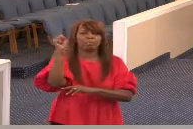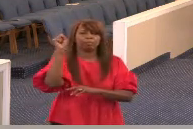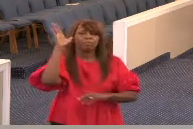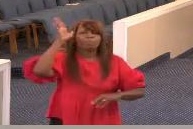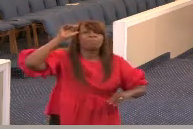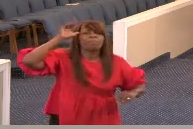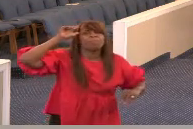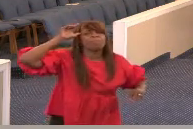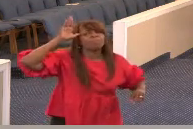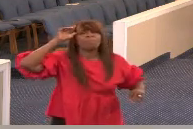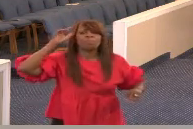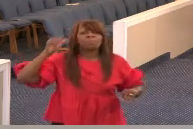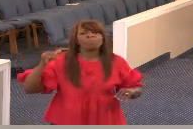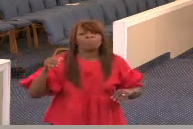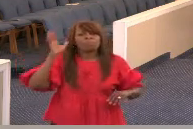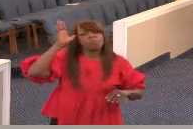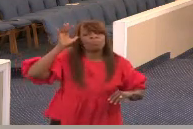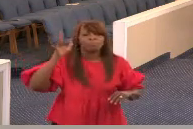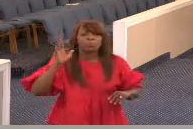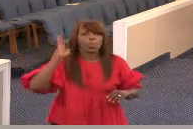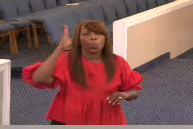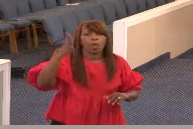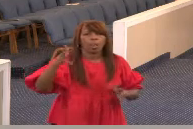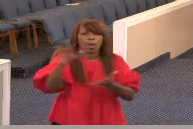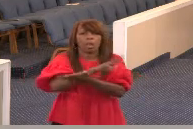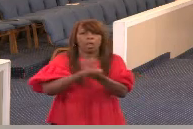people, are headed to destruction.